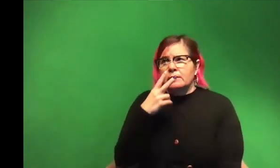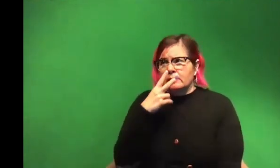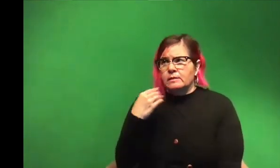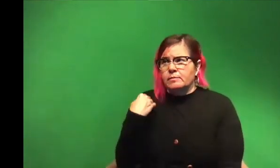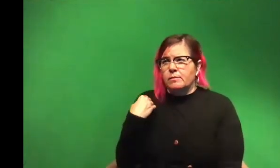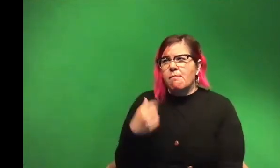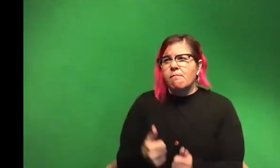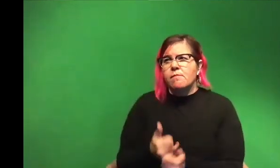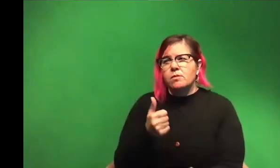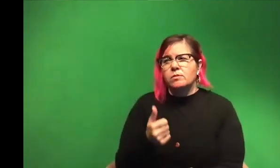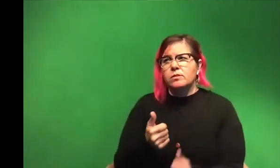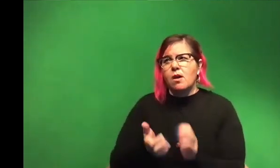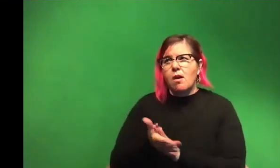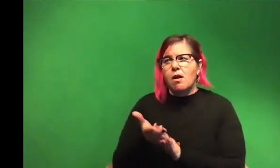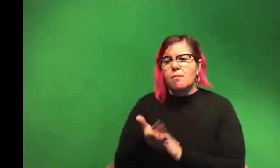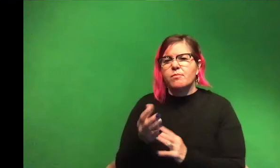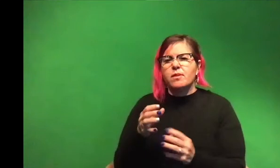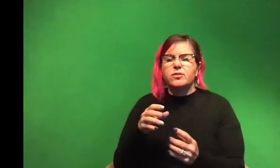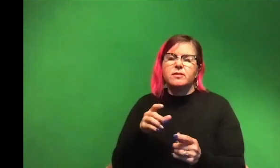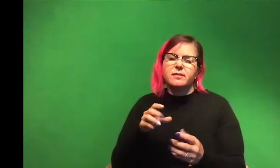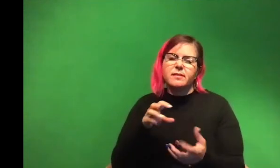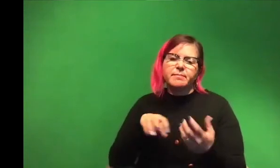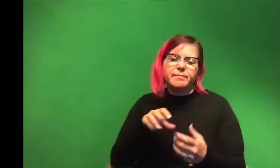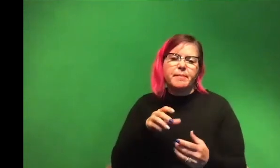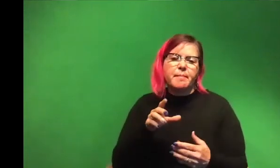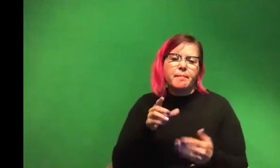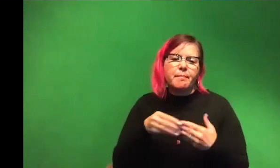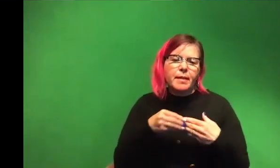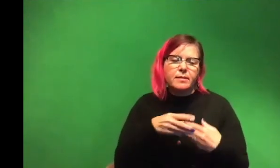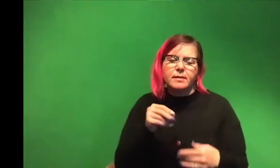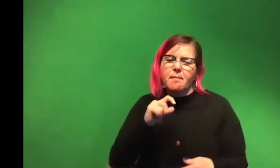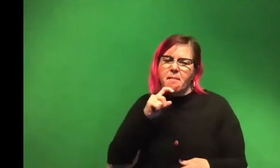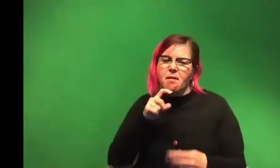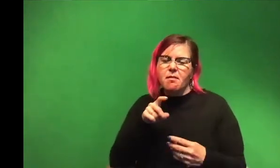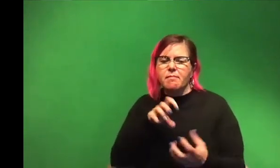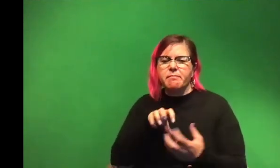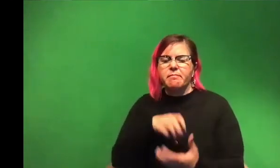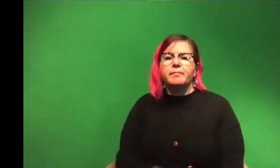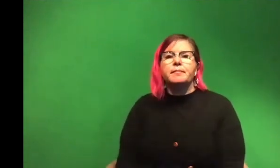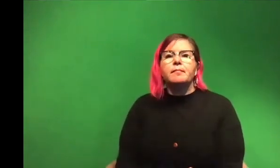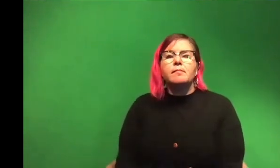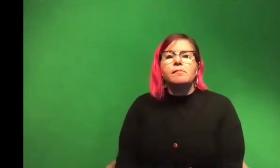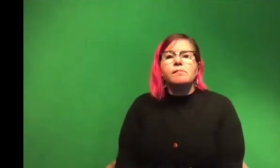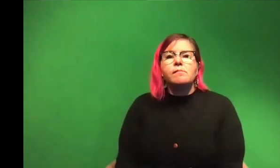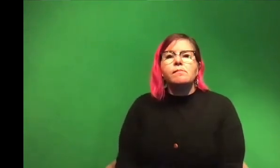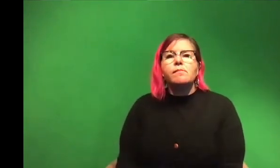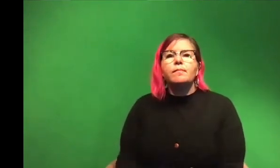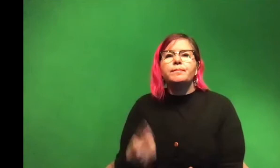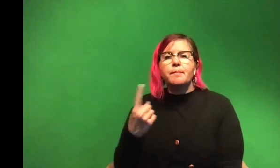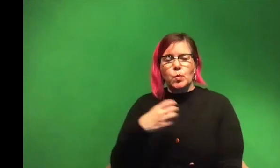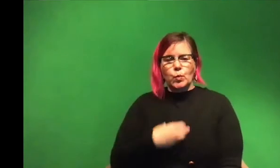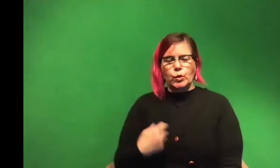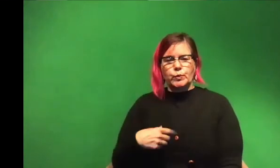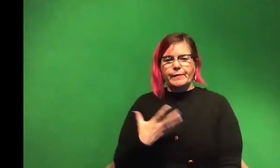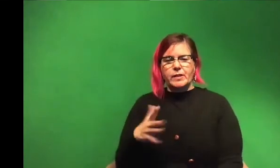really operate under a combination of metal and plastic. Cool. Is there anything that you like wish we'd asked you about drones